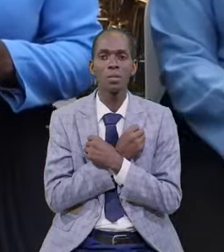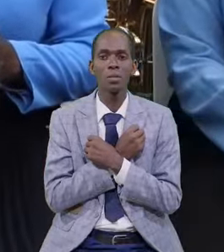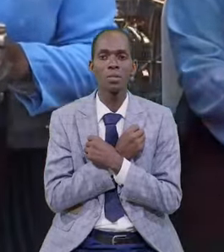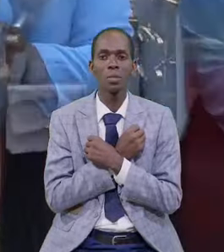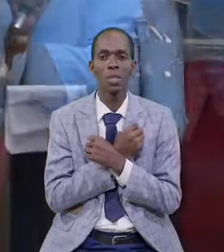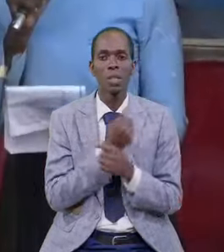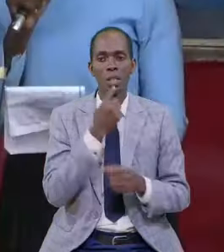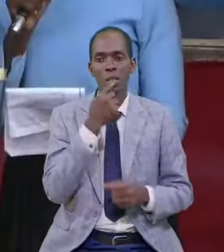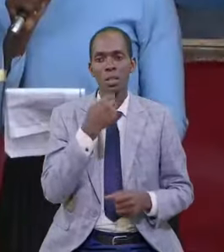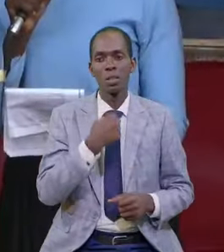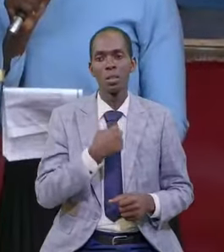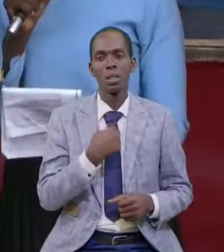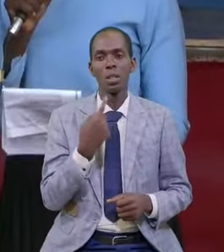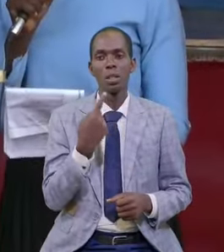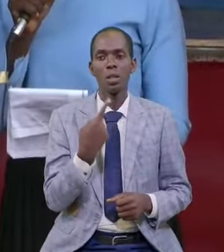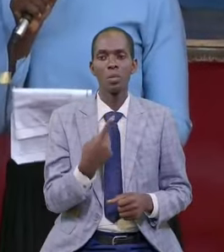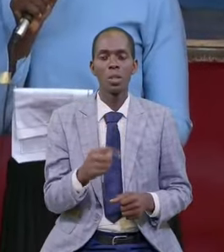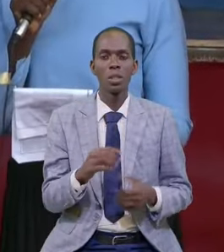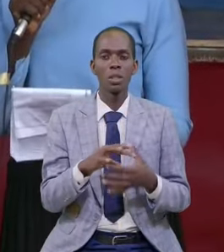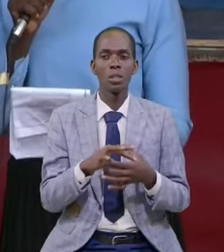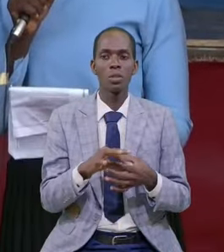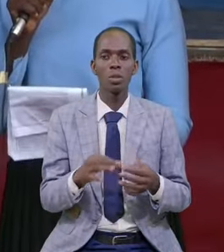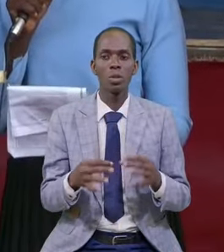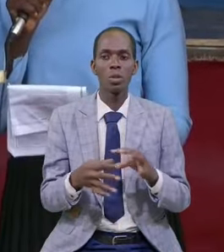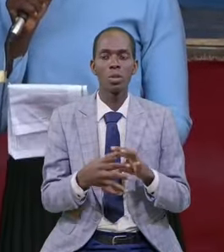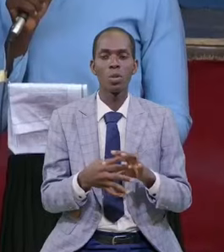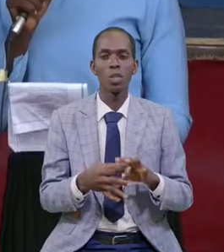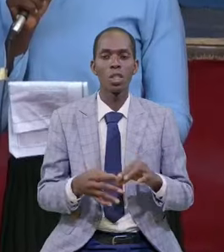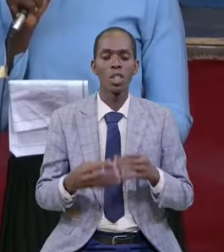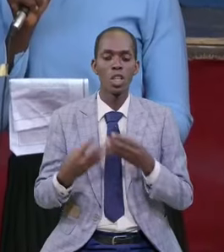his tell me the